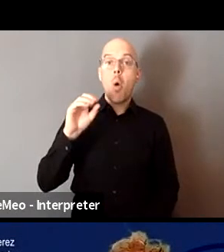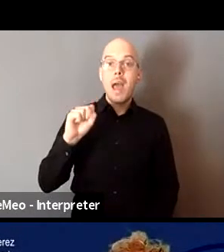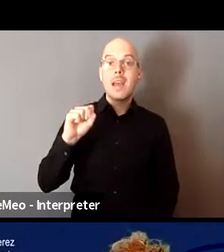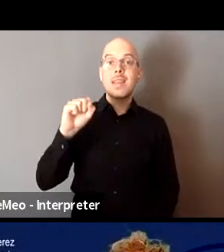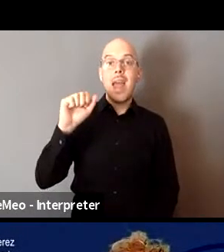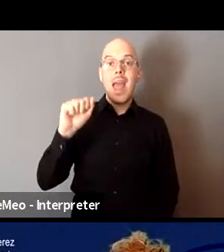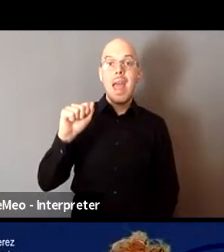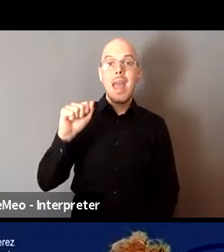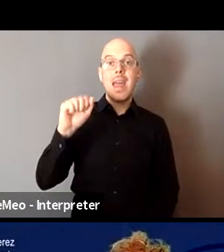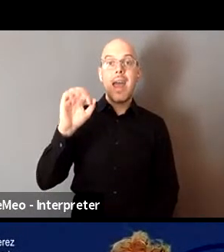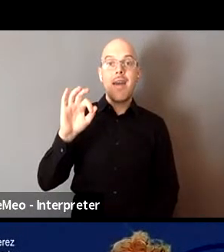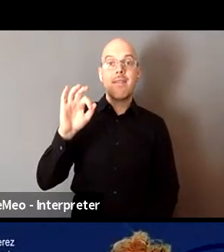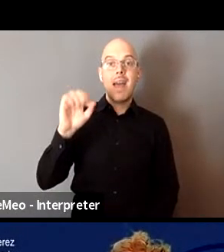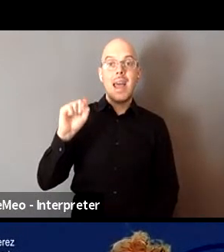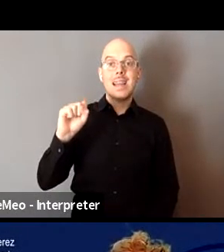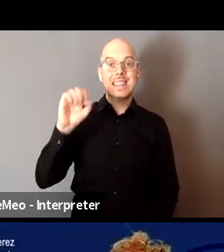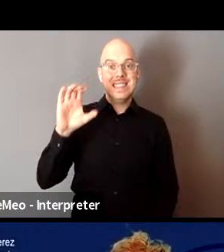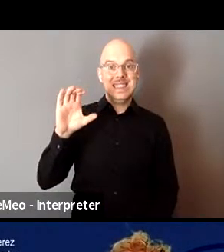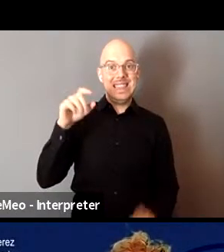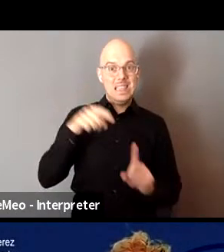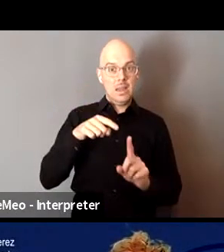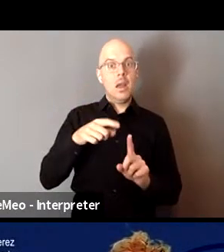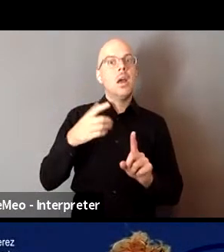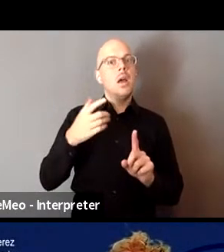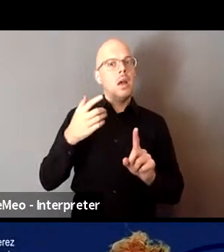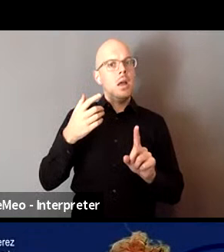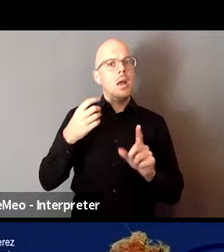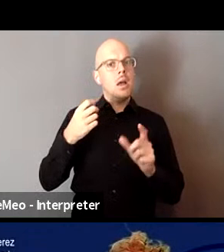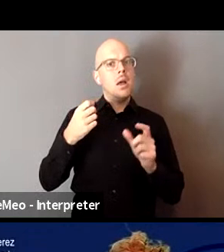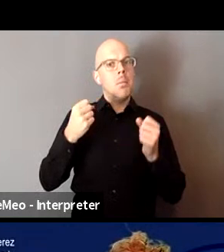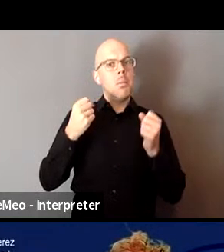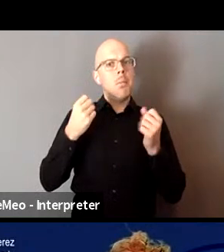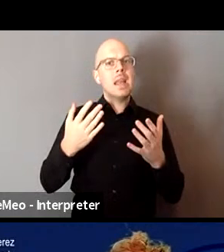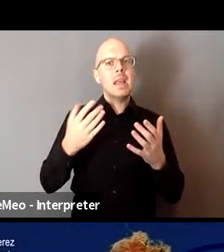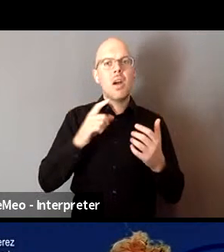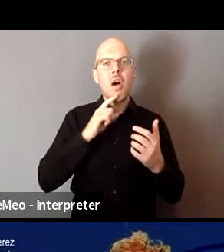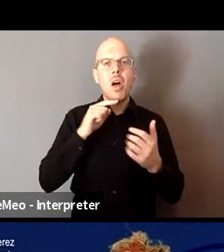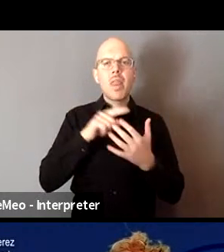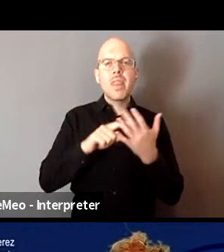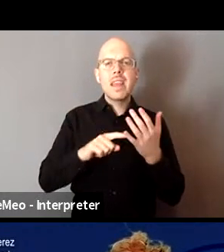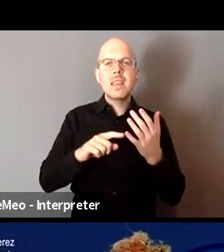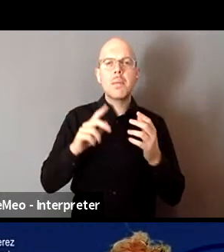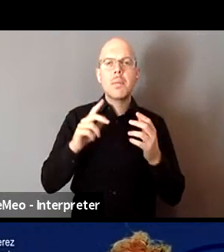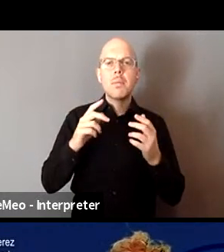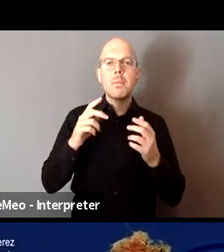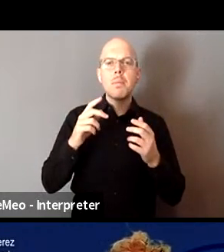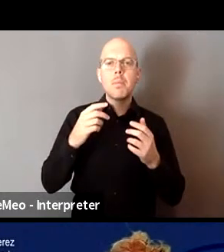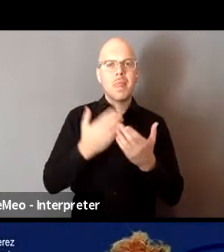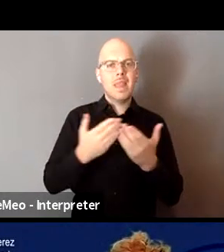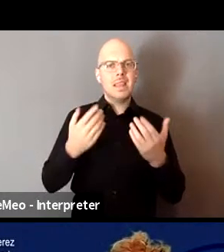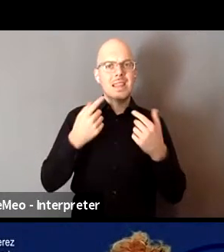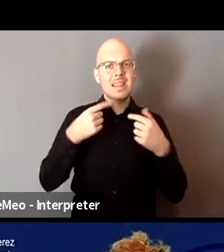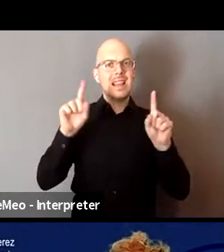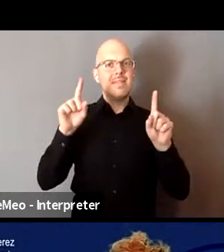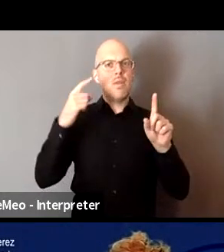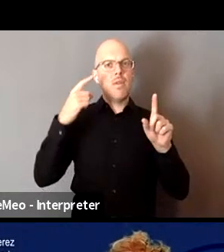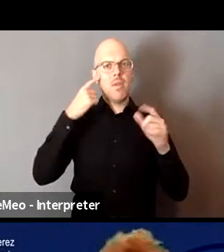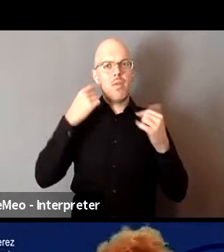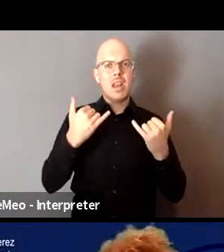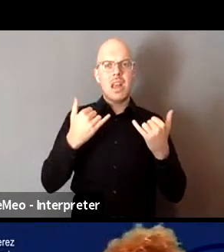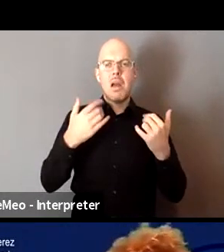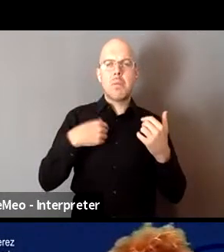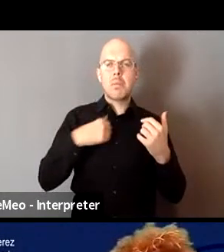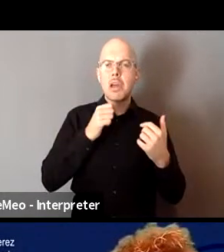predominantly successful with these opportunities? I'm not certain who this question should be directed to, but I'm gonna give it a try